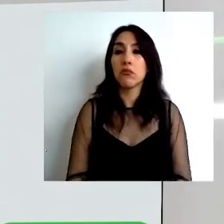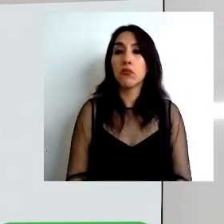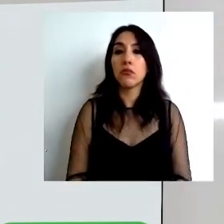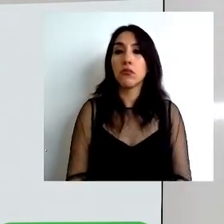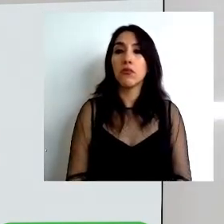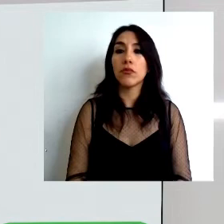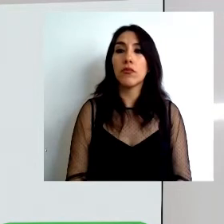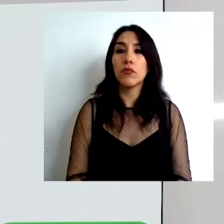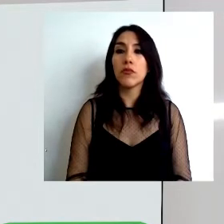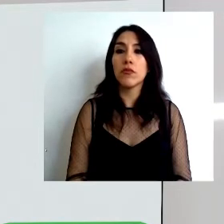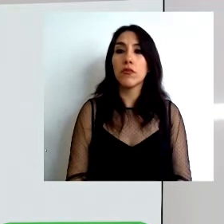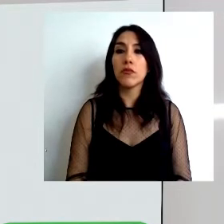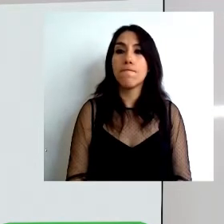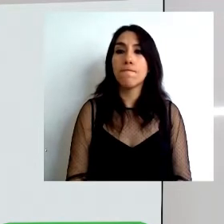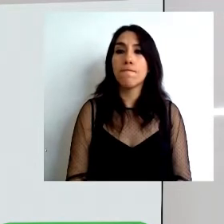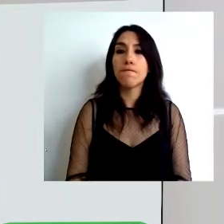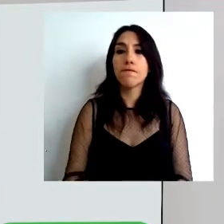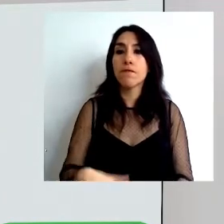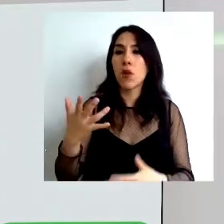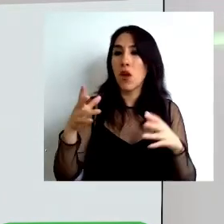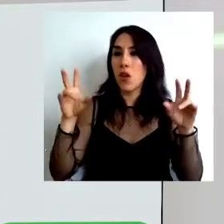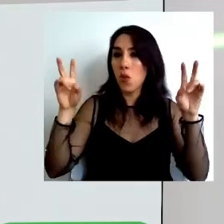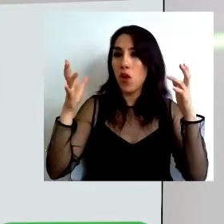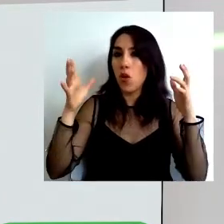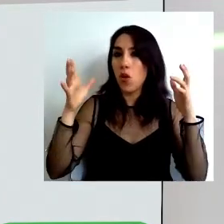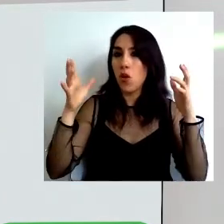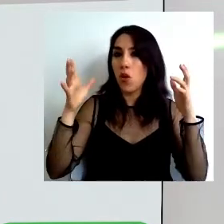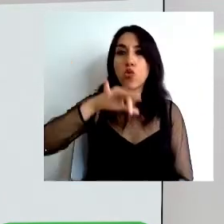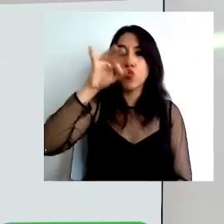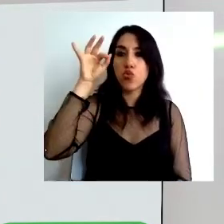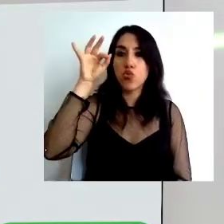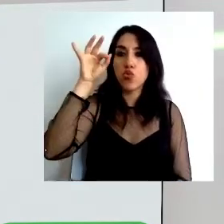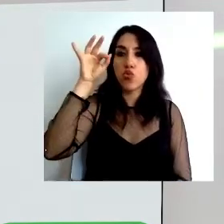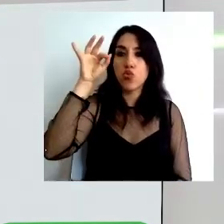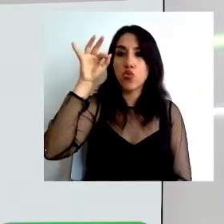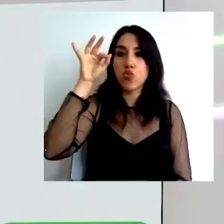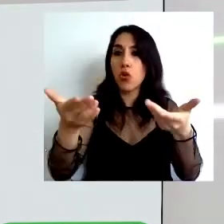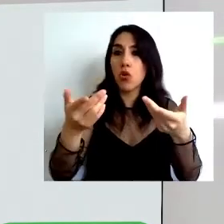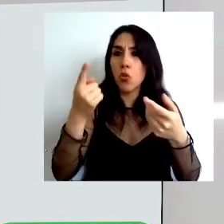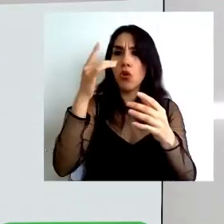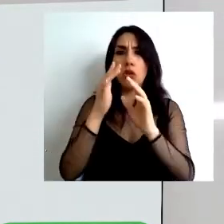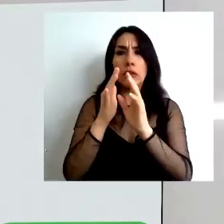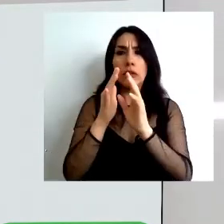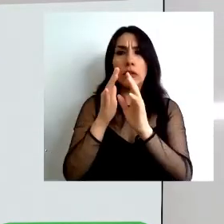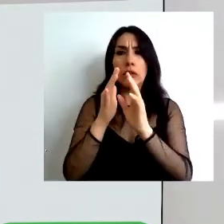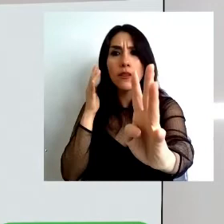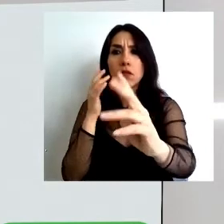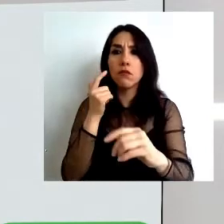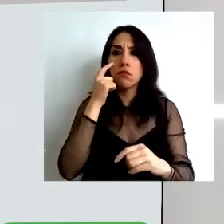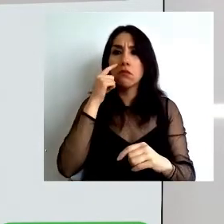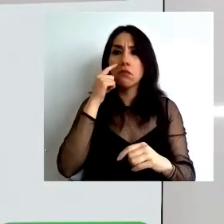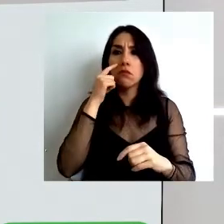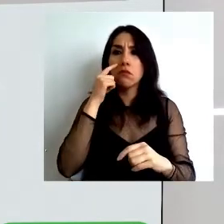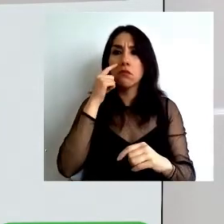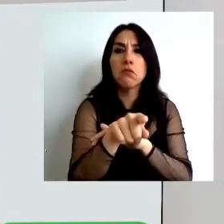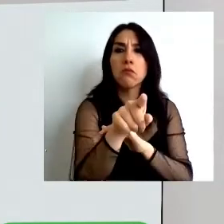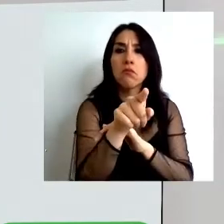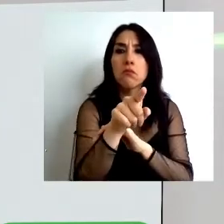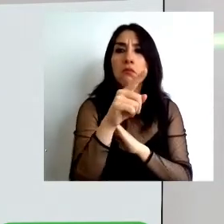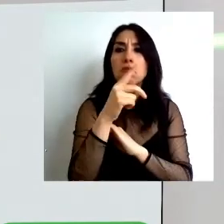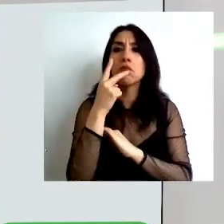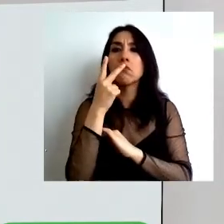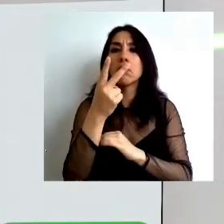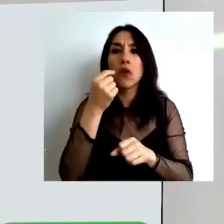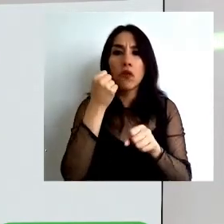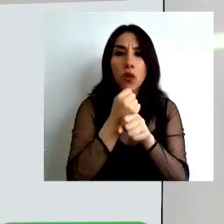market and scaled by companies, for example. But just to frame this discussion, we will be focusing on